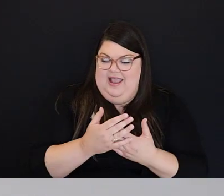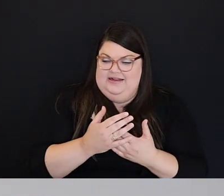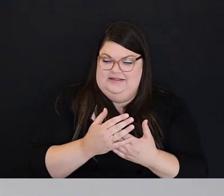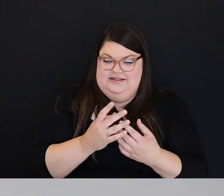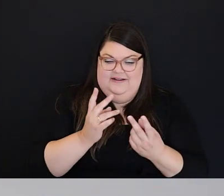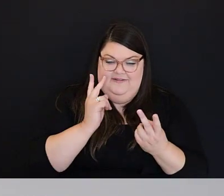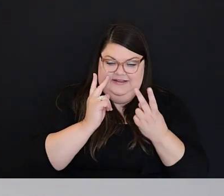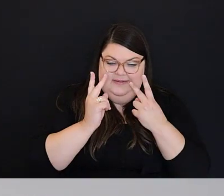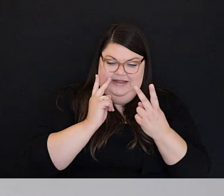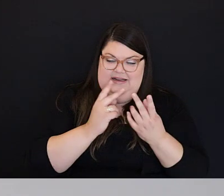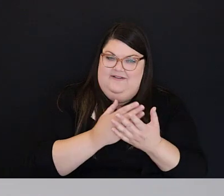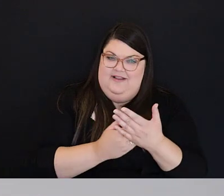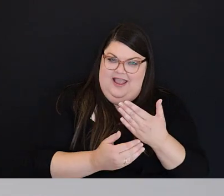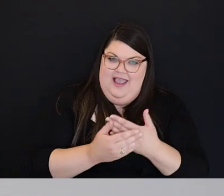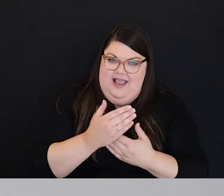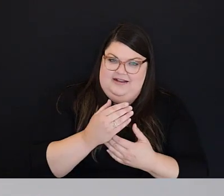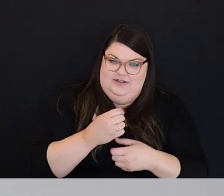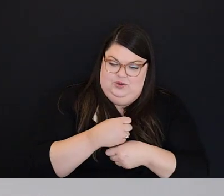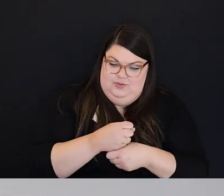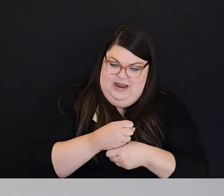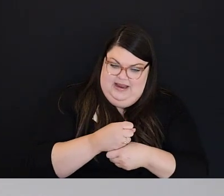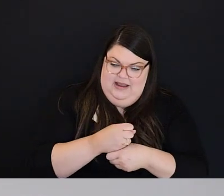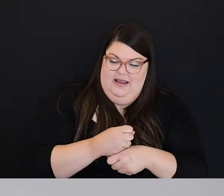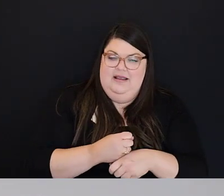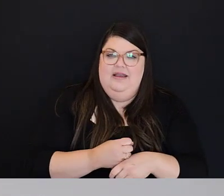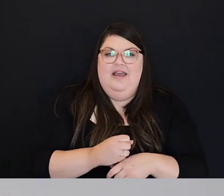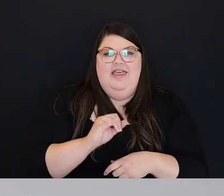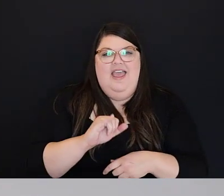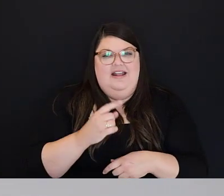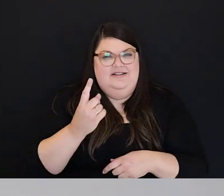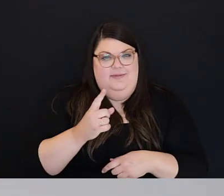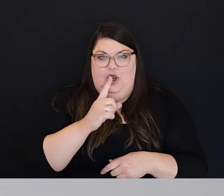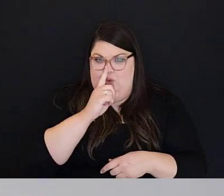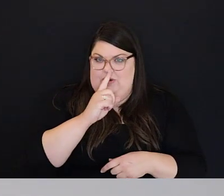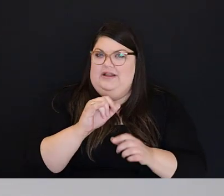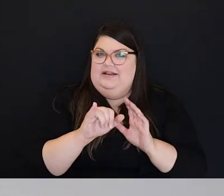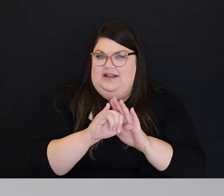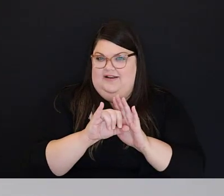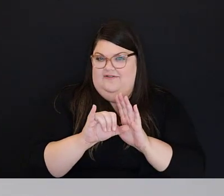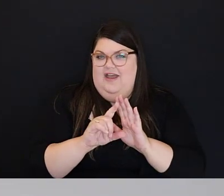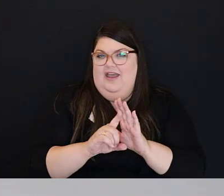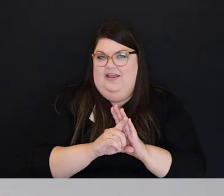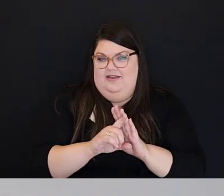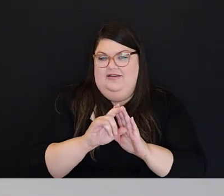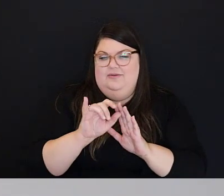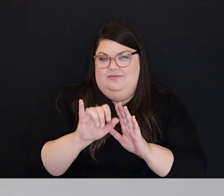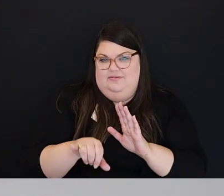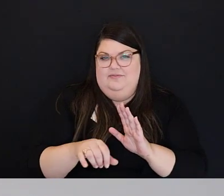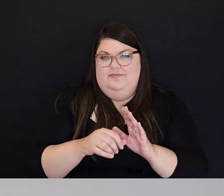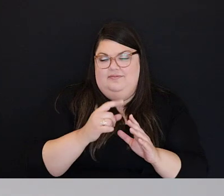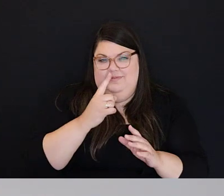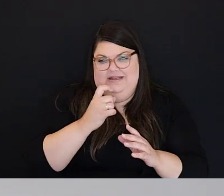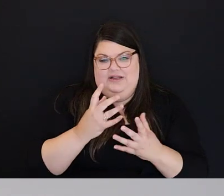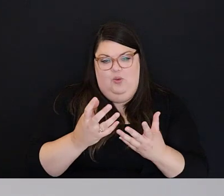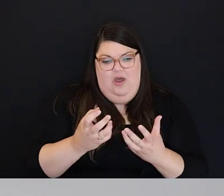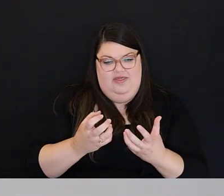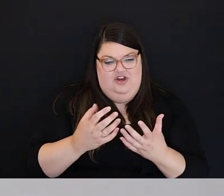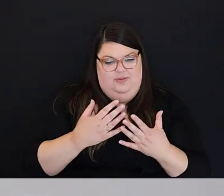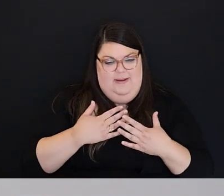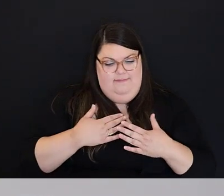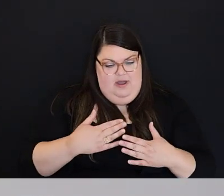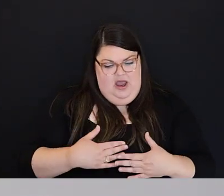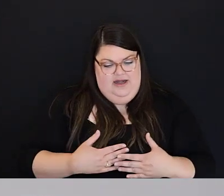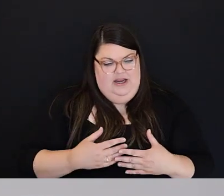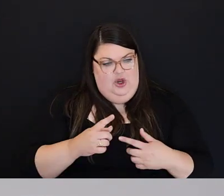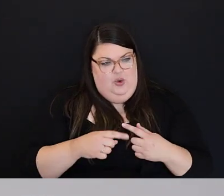and the visibility of the hand in the making, that's something which I really identify with, because I want there to be a sense of the body